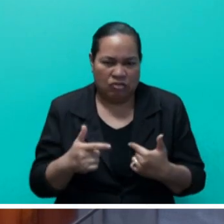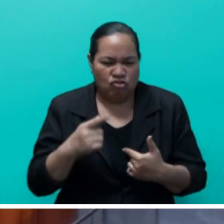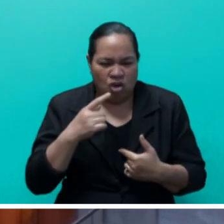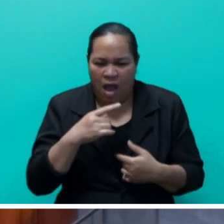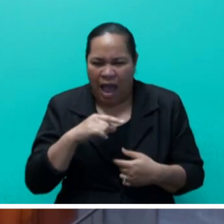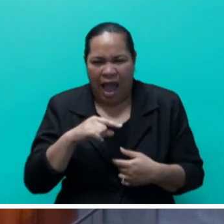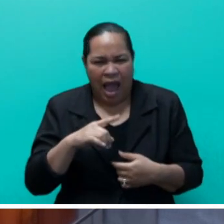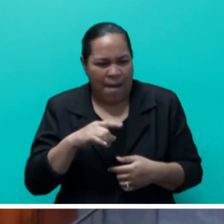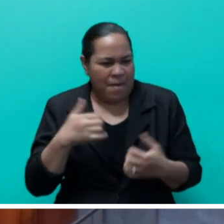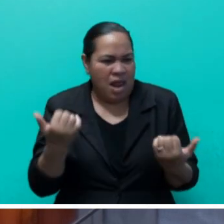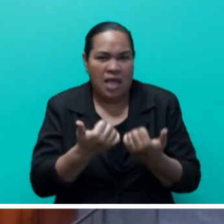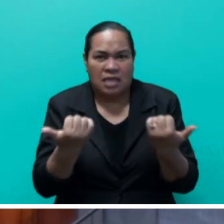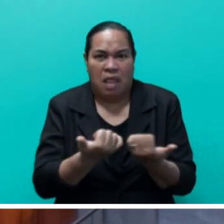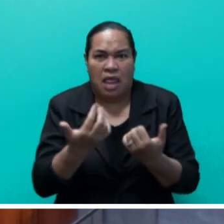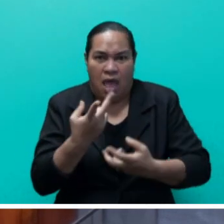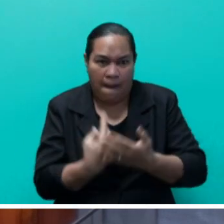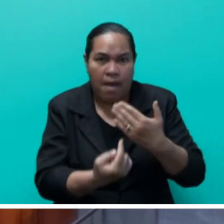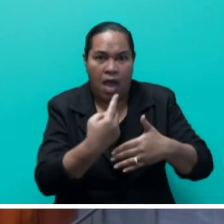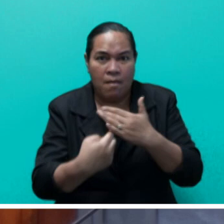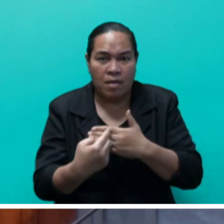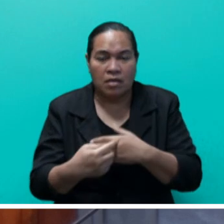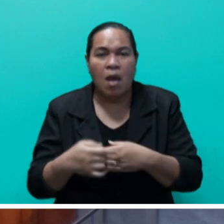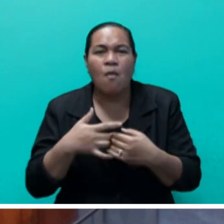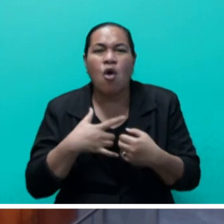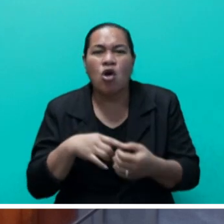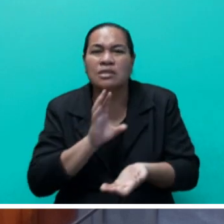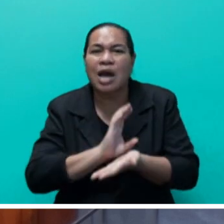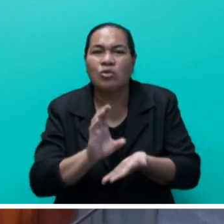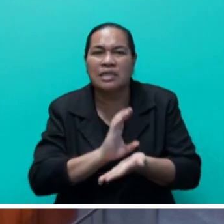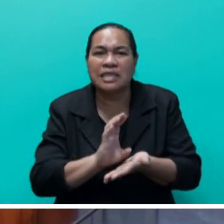that are happening in schools, as the counselling hubs are located